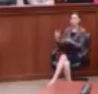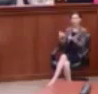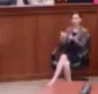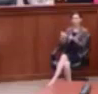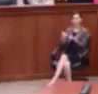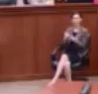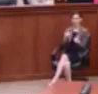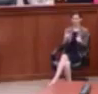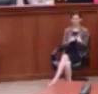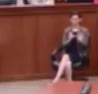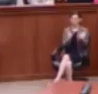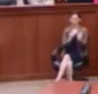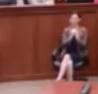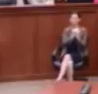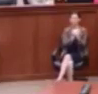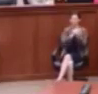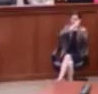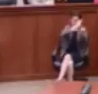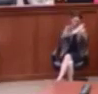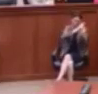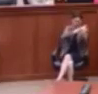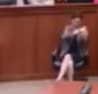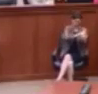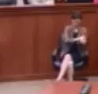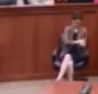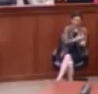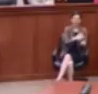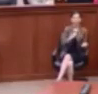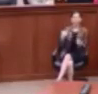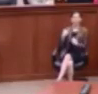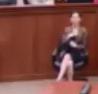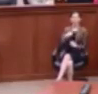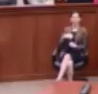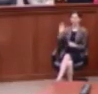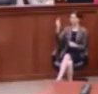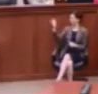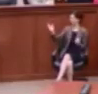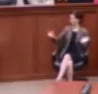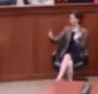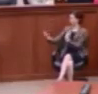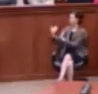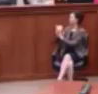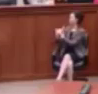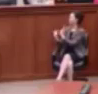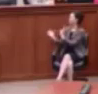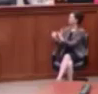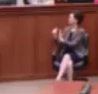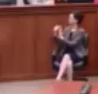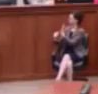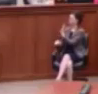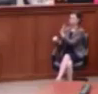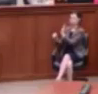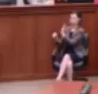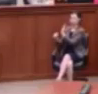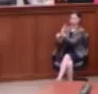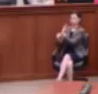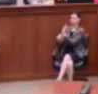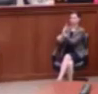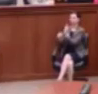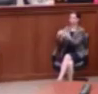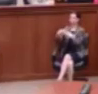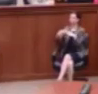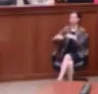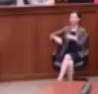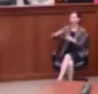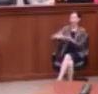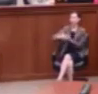get the credential list right and then come to the Accountability Commission and say, here's the list of credentials that have been deemed high wage, high